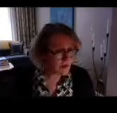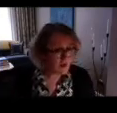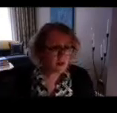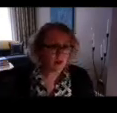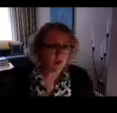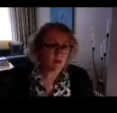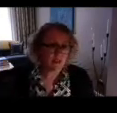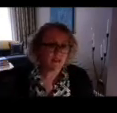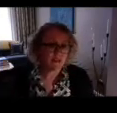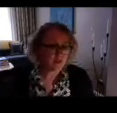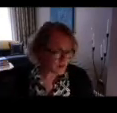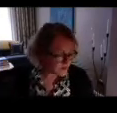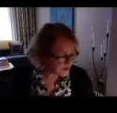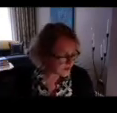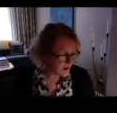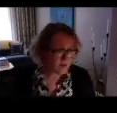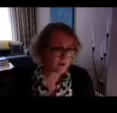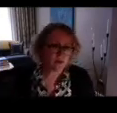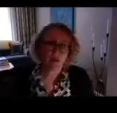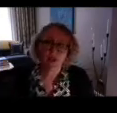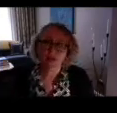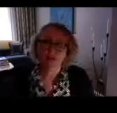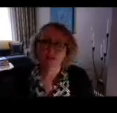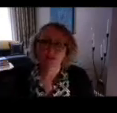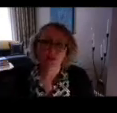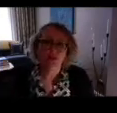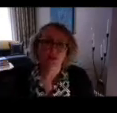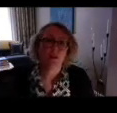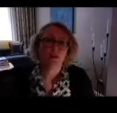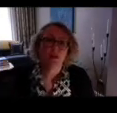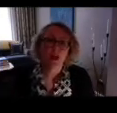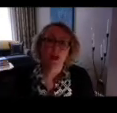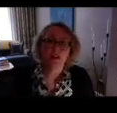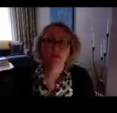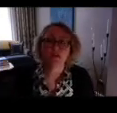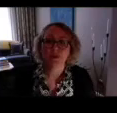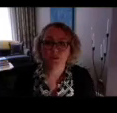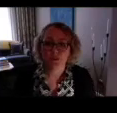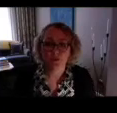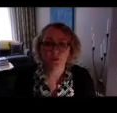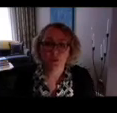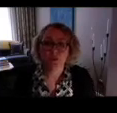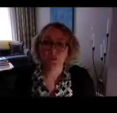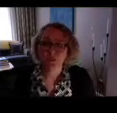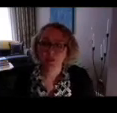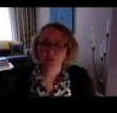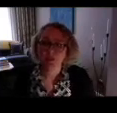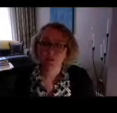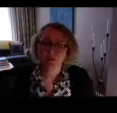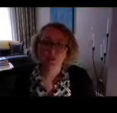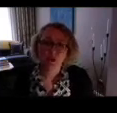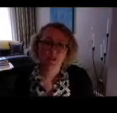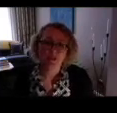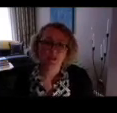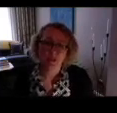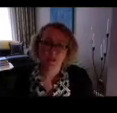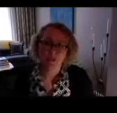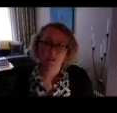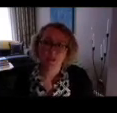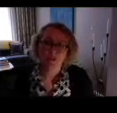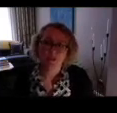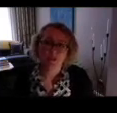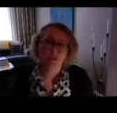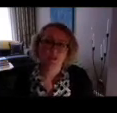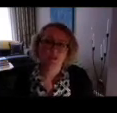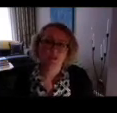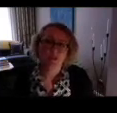cycle that is both geographical and historical. And history, of course, repeats itself. So in the present, we find